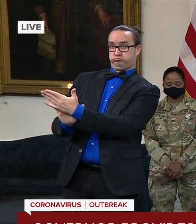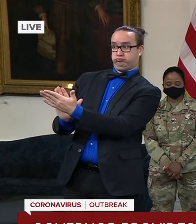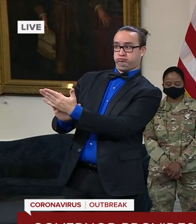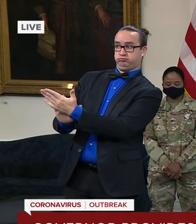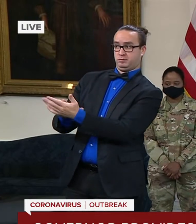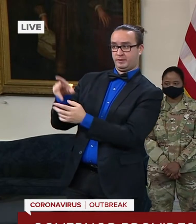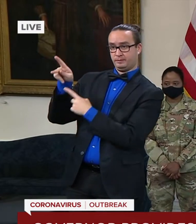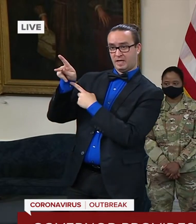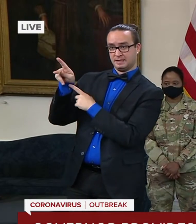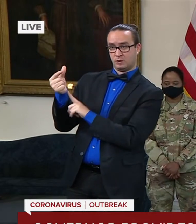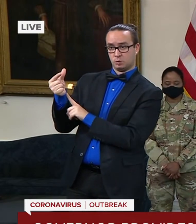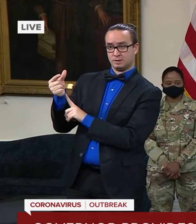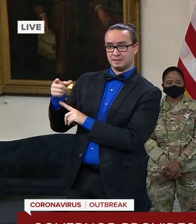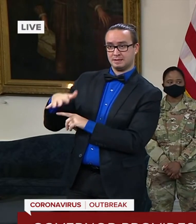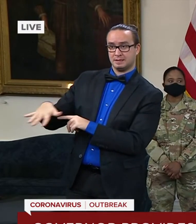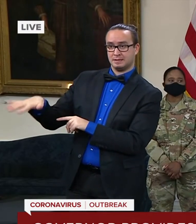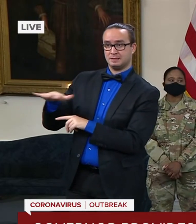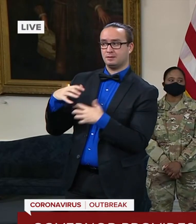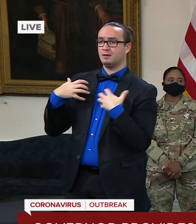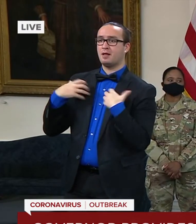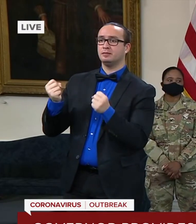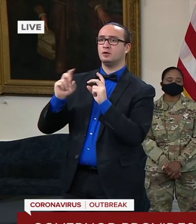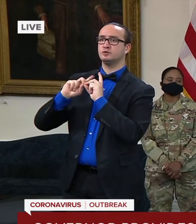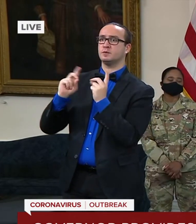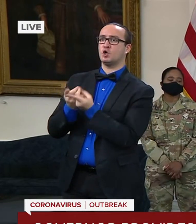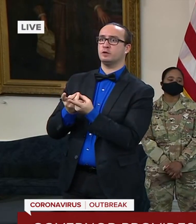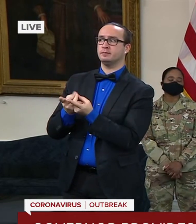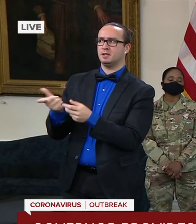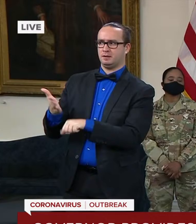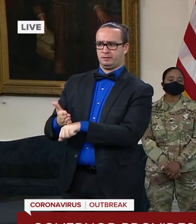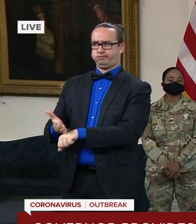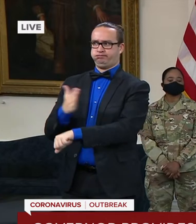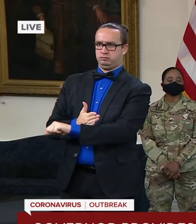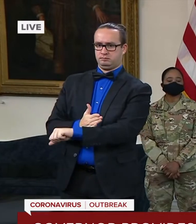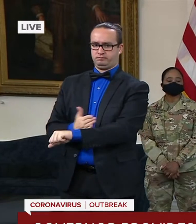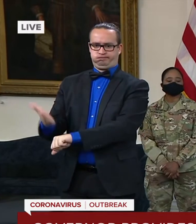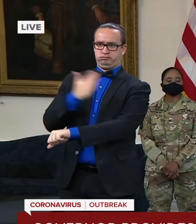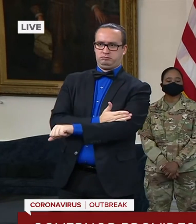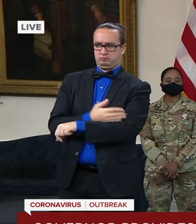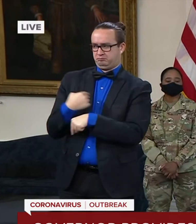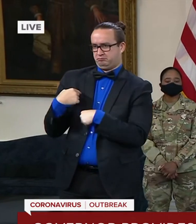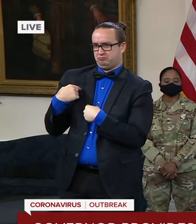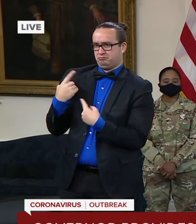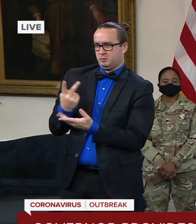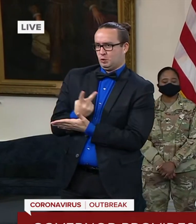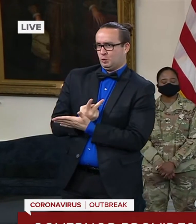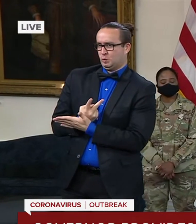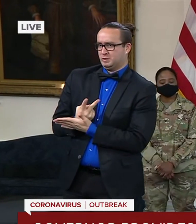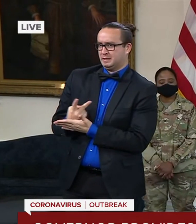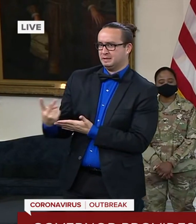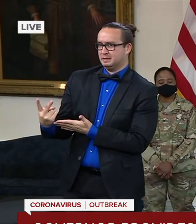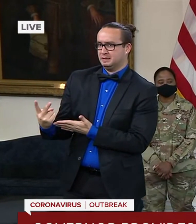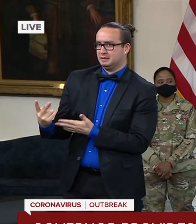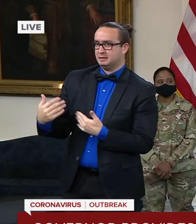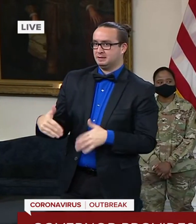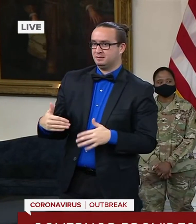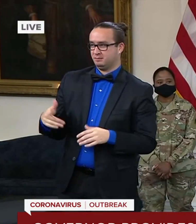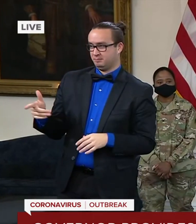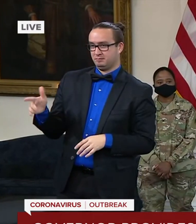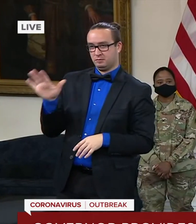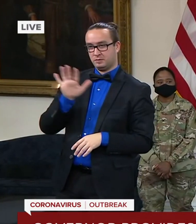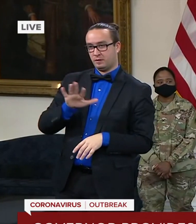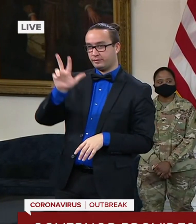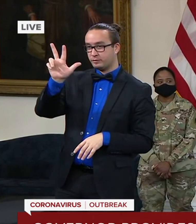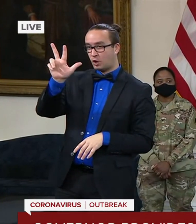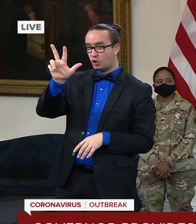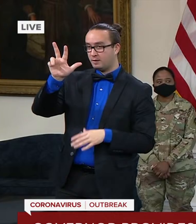I think they're doing a much better job, and their numbers are rising. I think we did 3,600 at Six Flags yesterday, and I think their health department location has